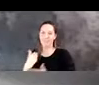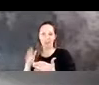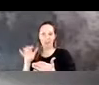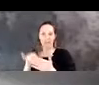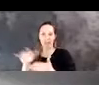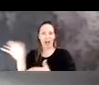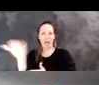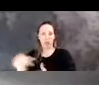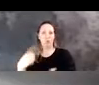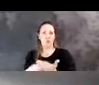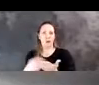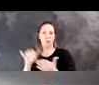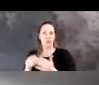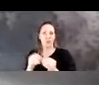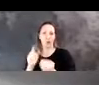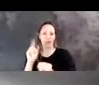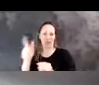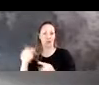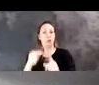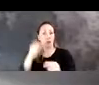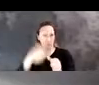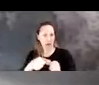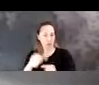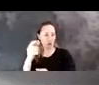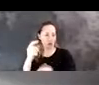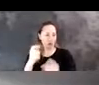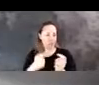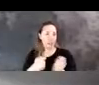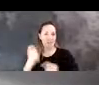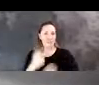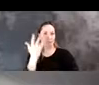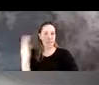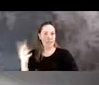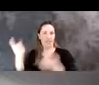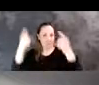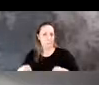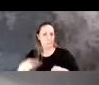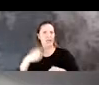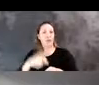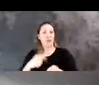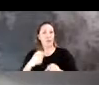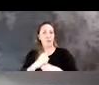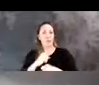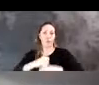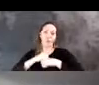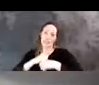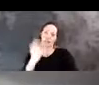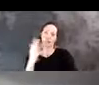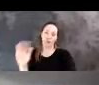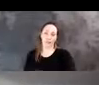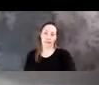in the presentation, but just to keep in mind that deforestation is occurring and we need to make sure that we're protecting our forests.